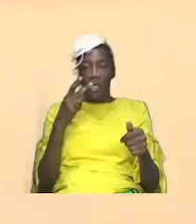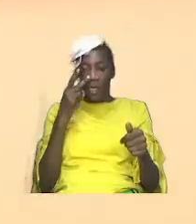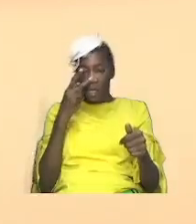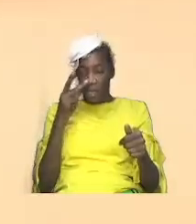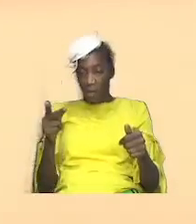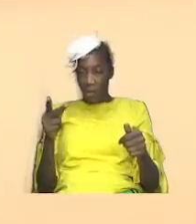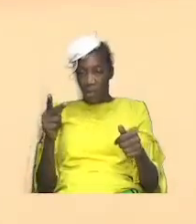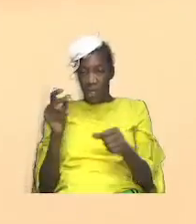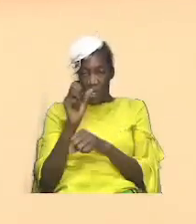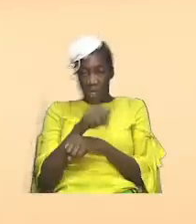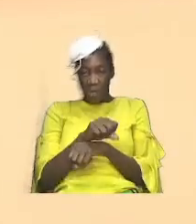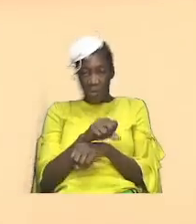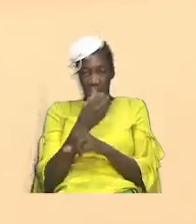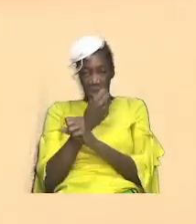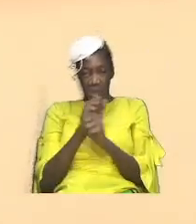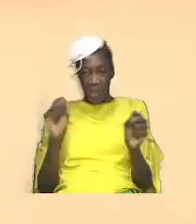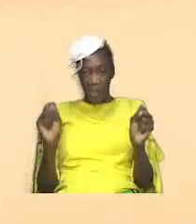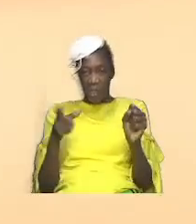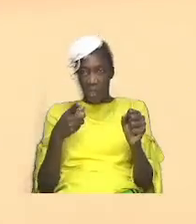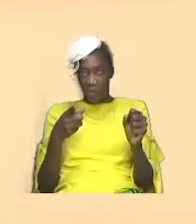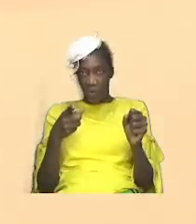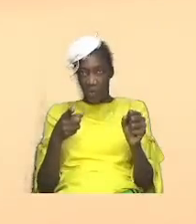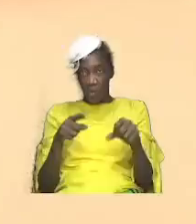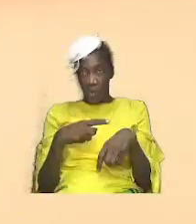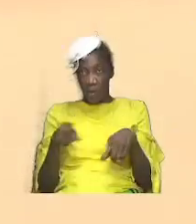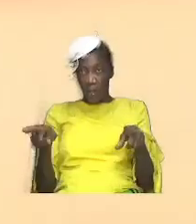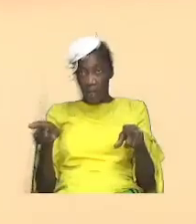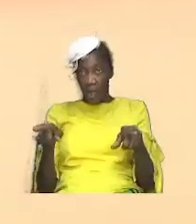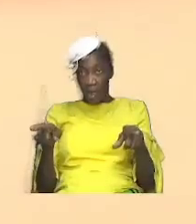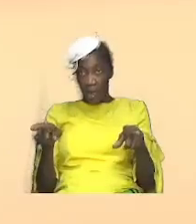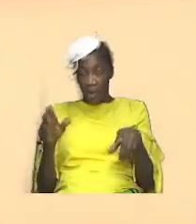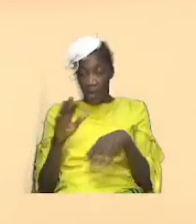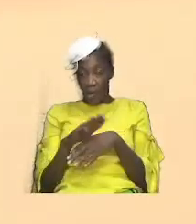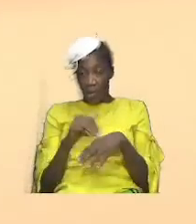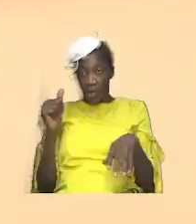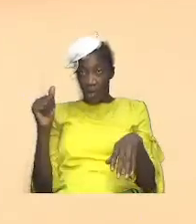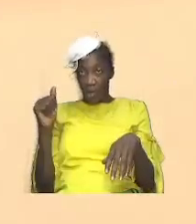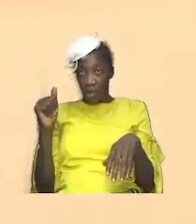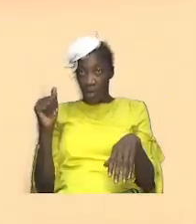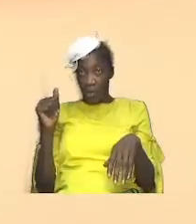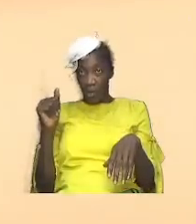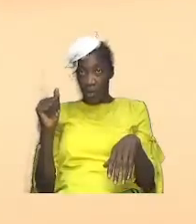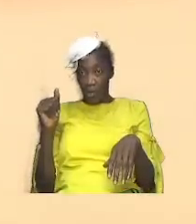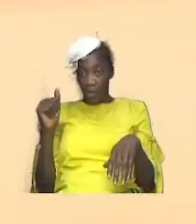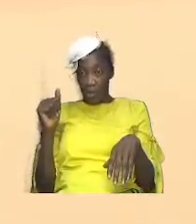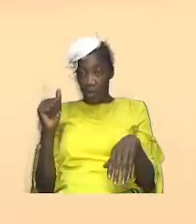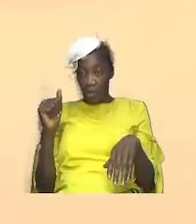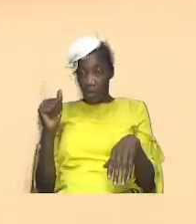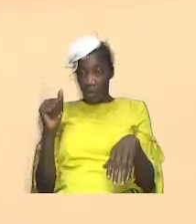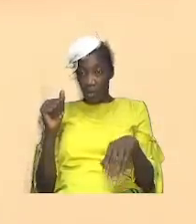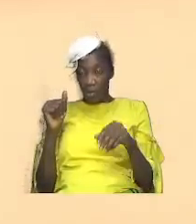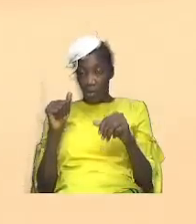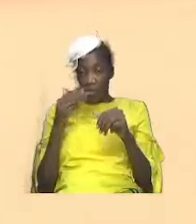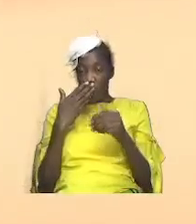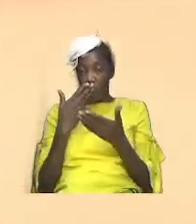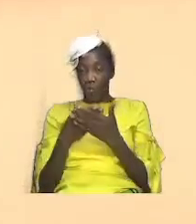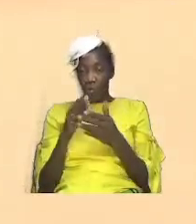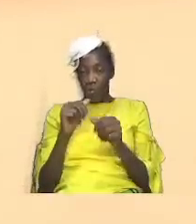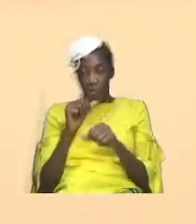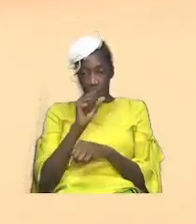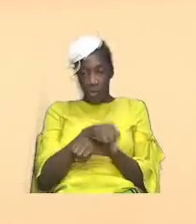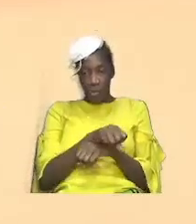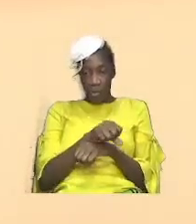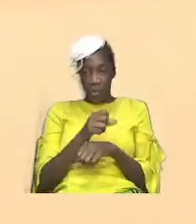to save you, but the work he has called us unto good works. And Paul is then